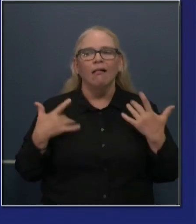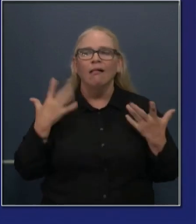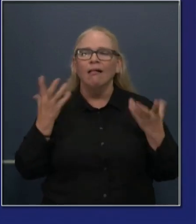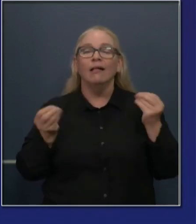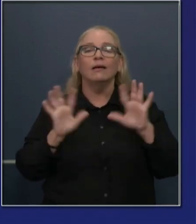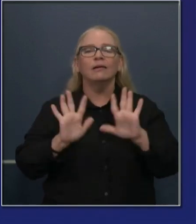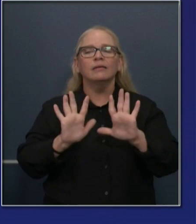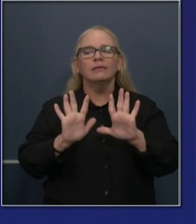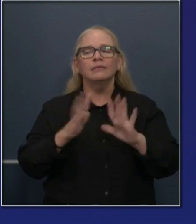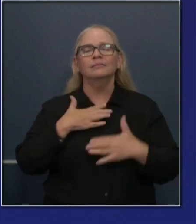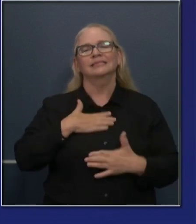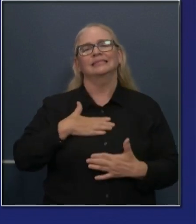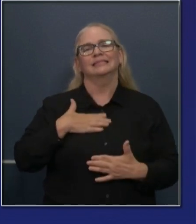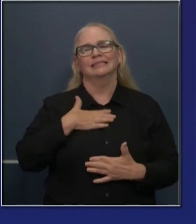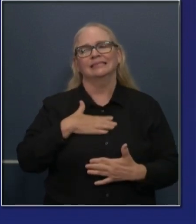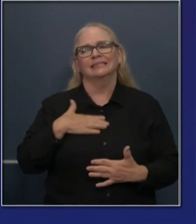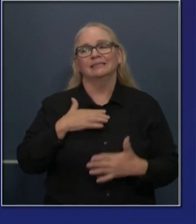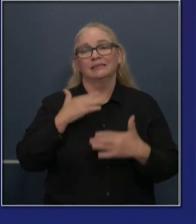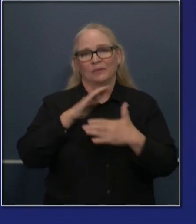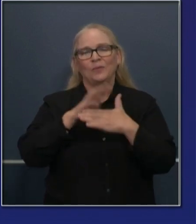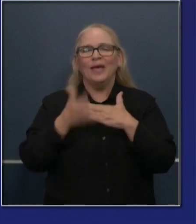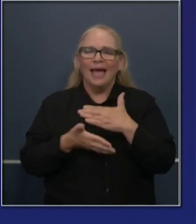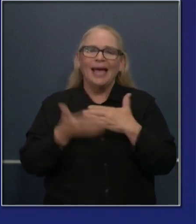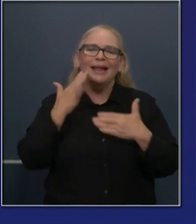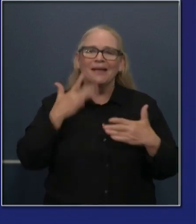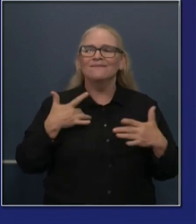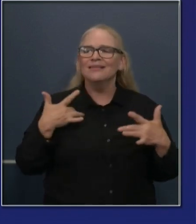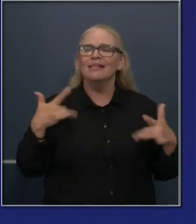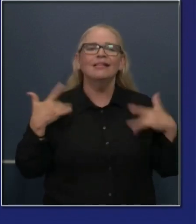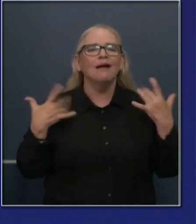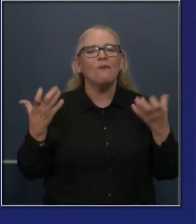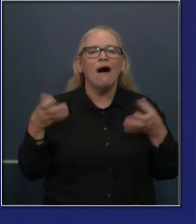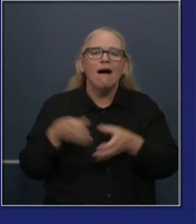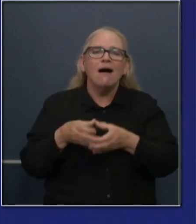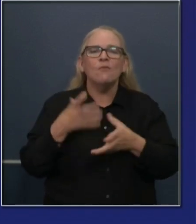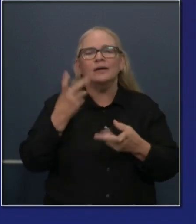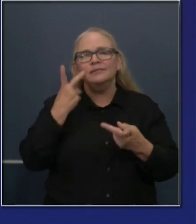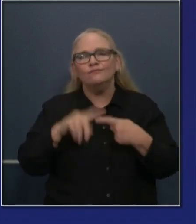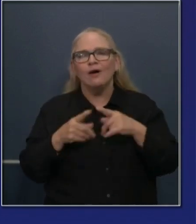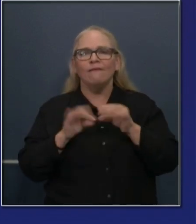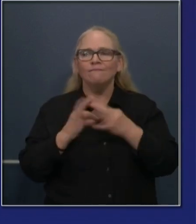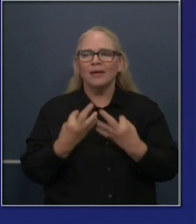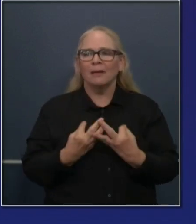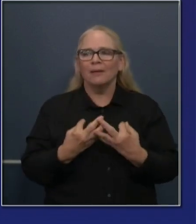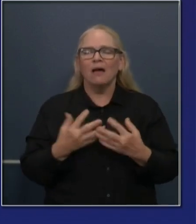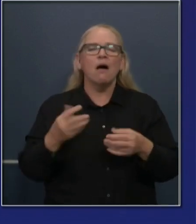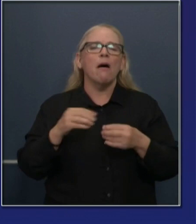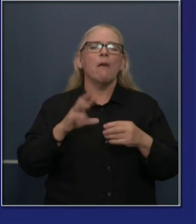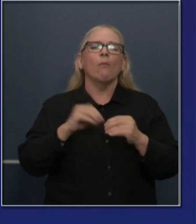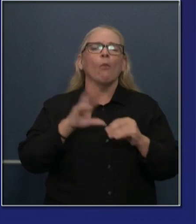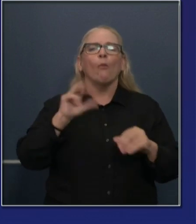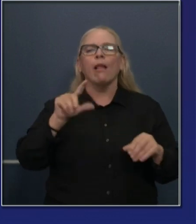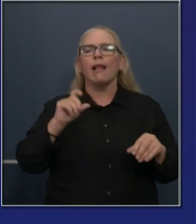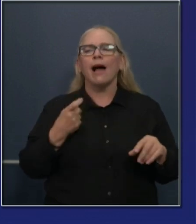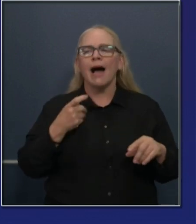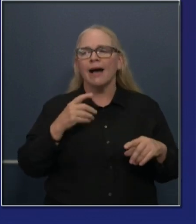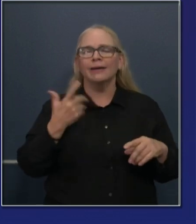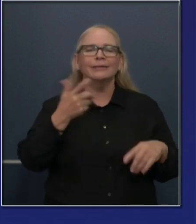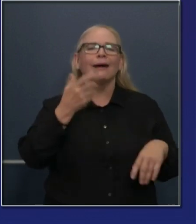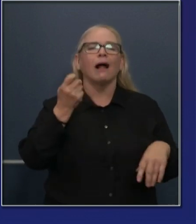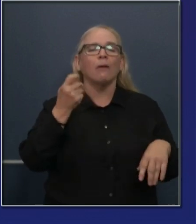that weekends where we, certainly take off the suit and tie and may take down our guard a little bit, and that's